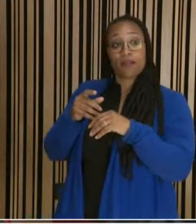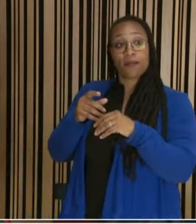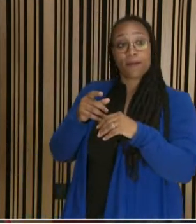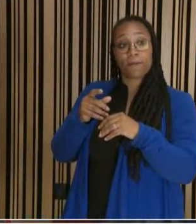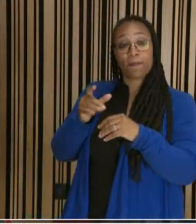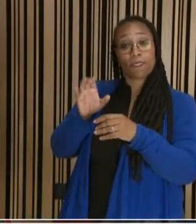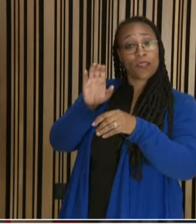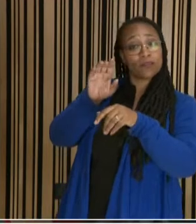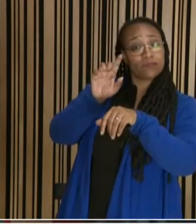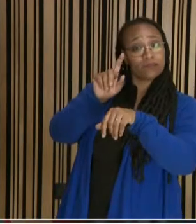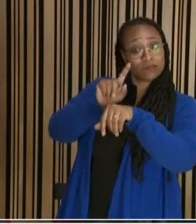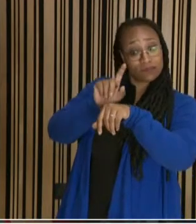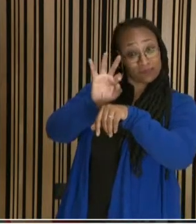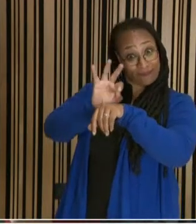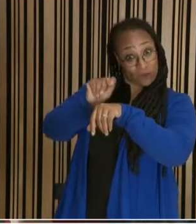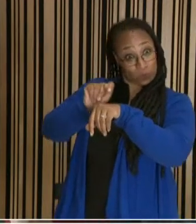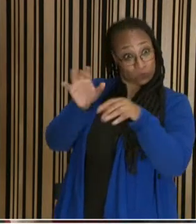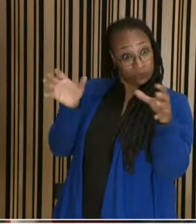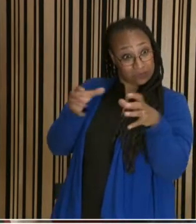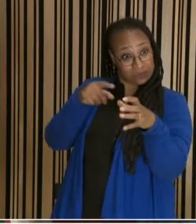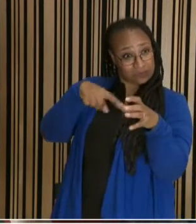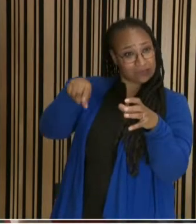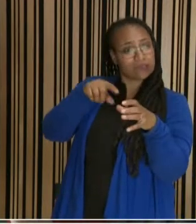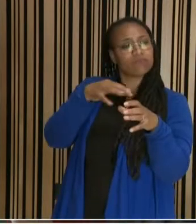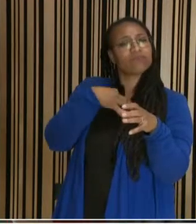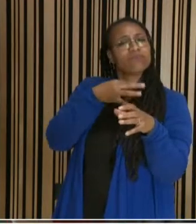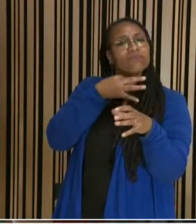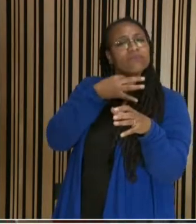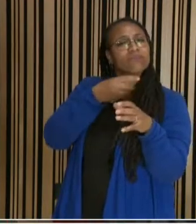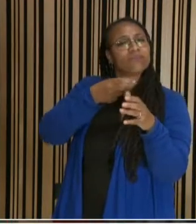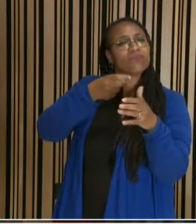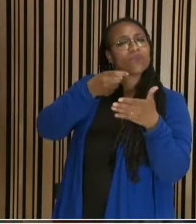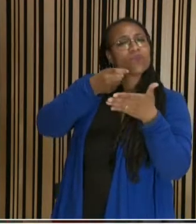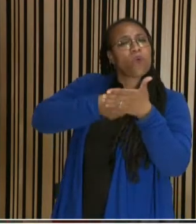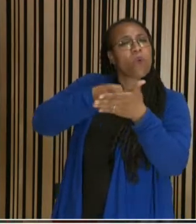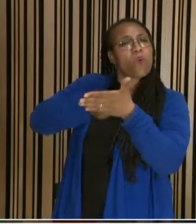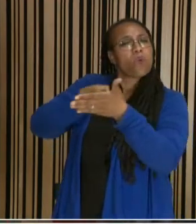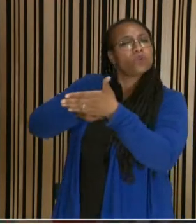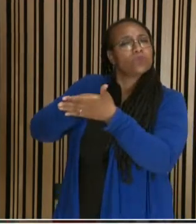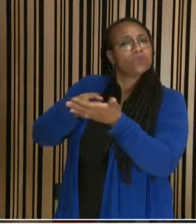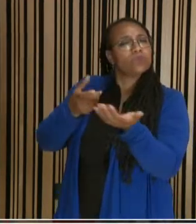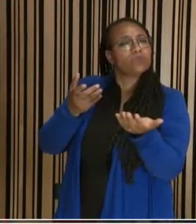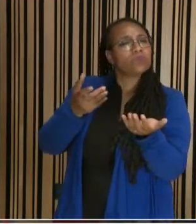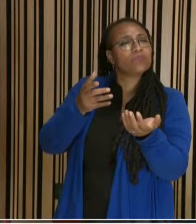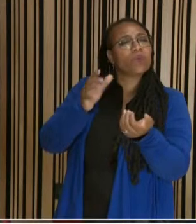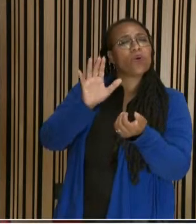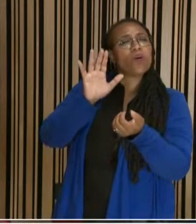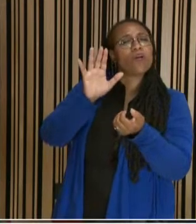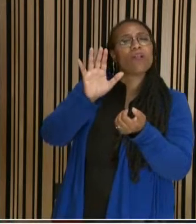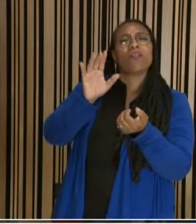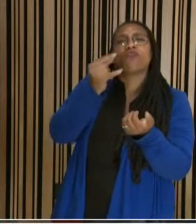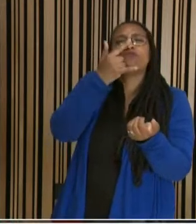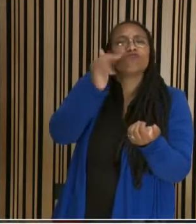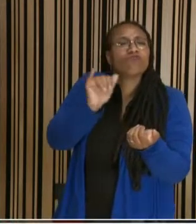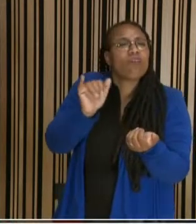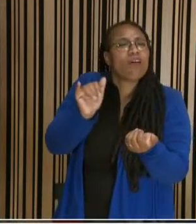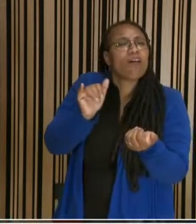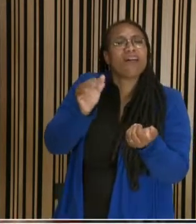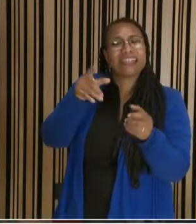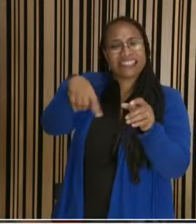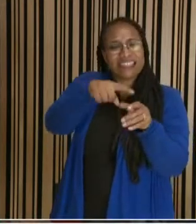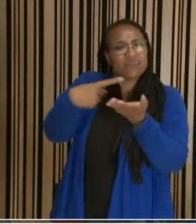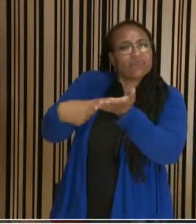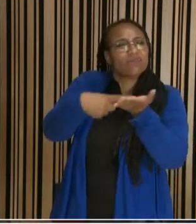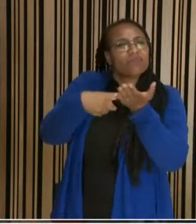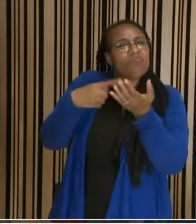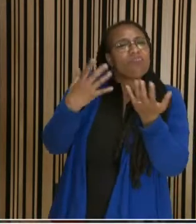talk about that process, what that conversation's been like, what that might look like? Sure. There